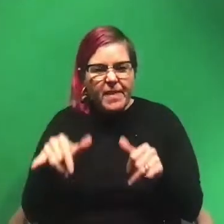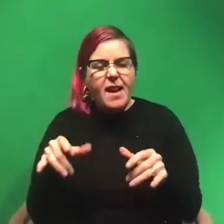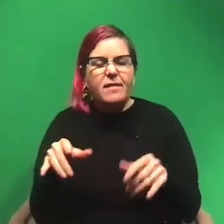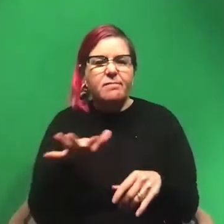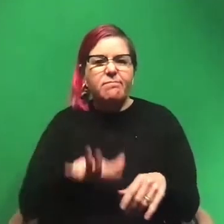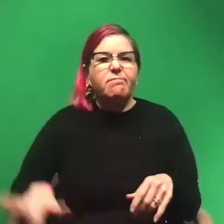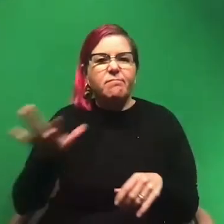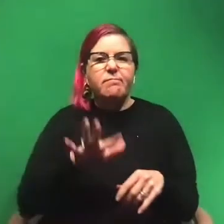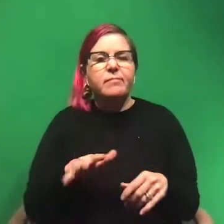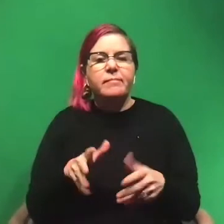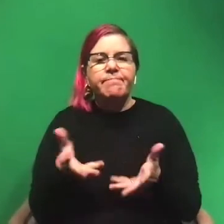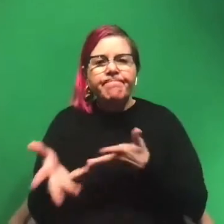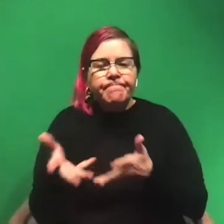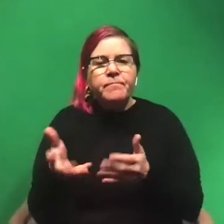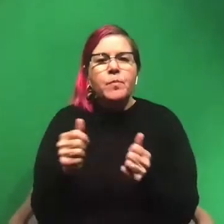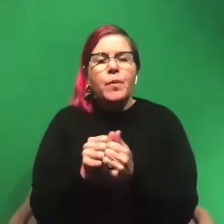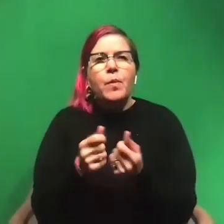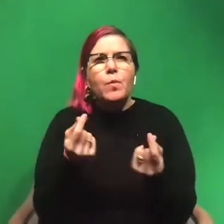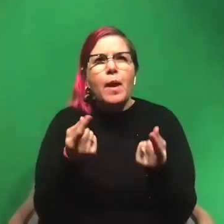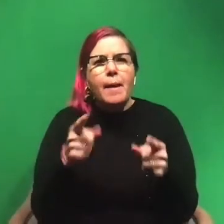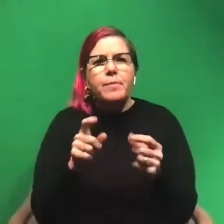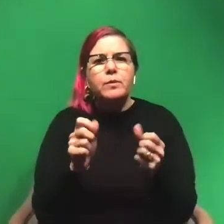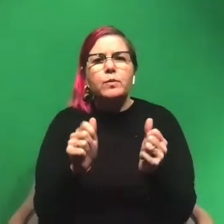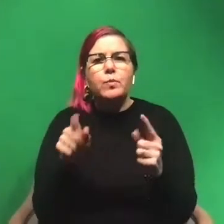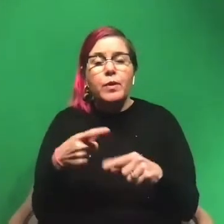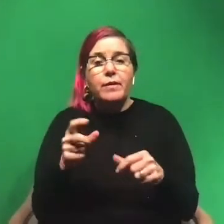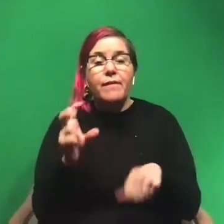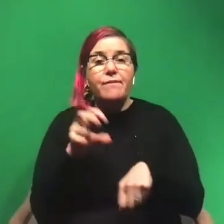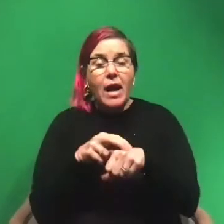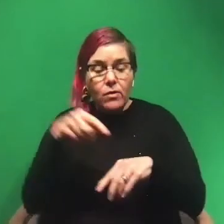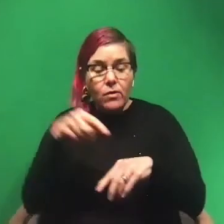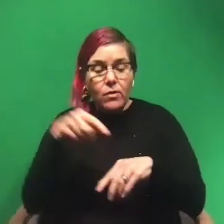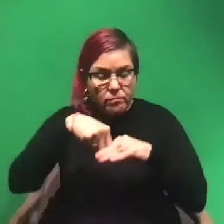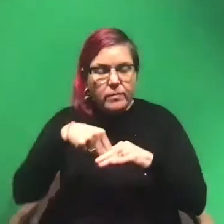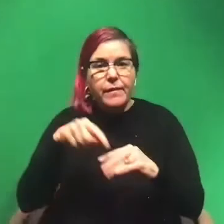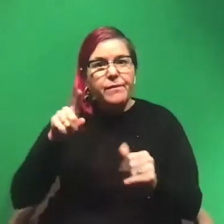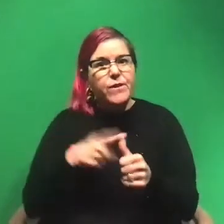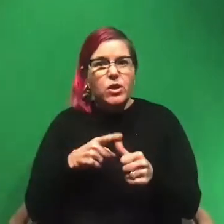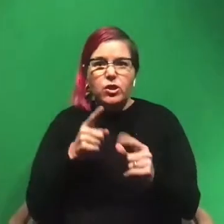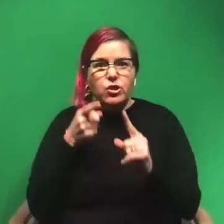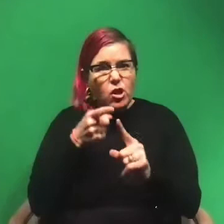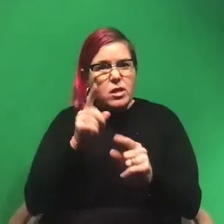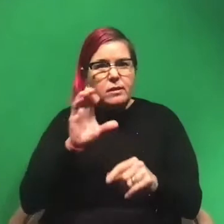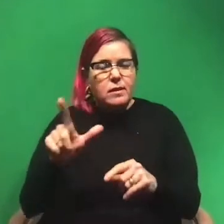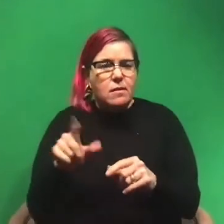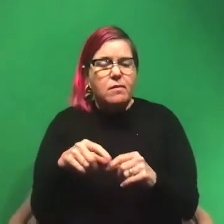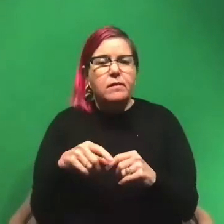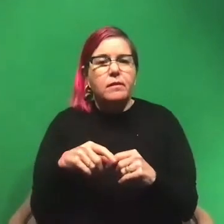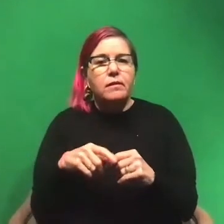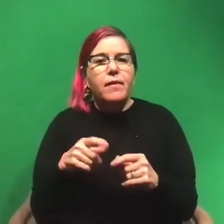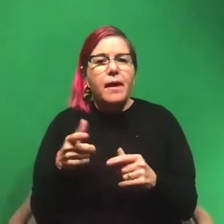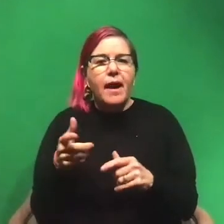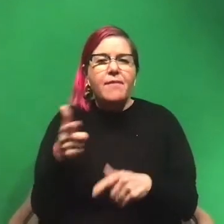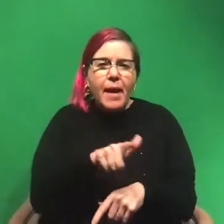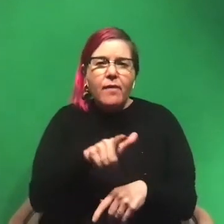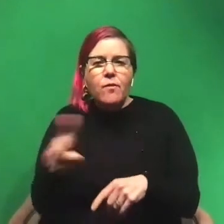that interface between what happens when a virus encounters its target cell and all that back and forth between the